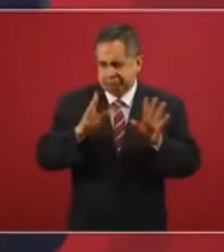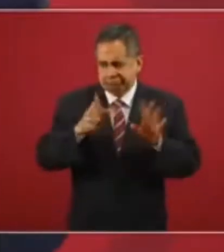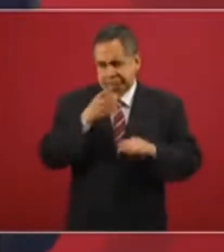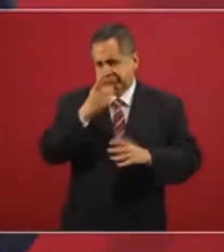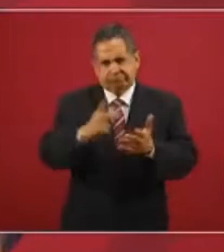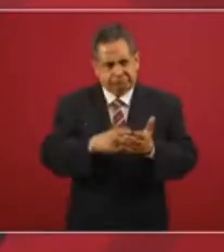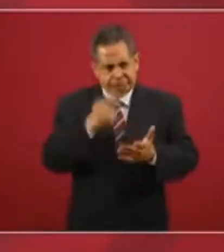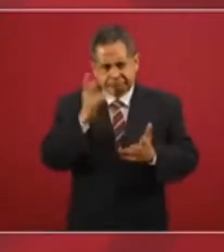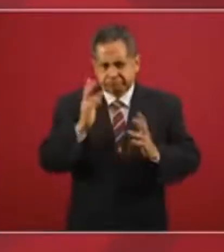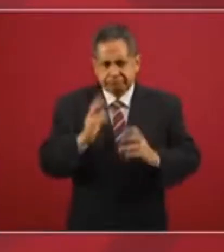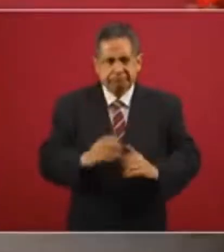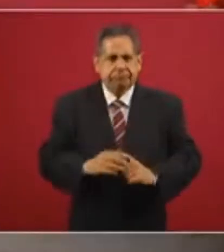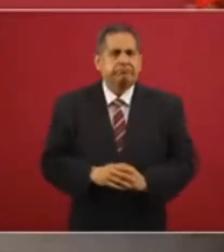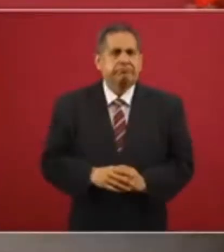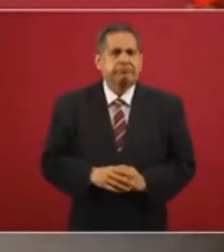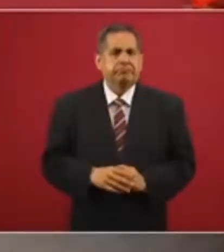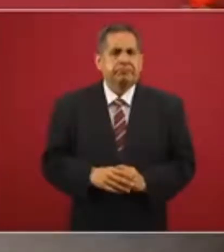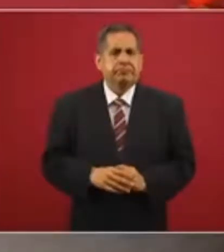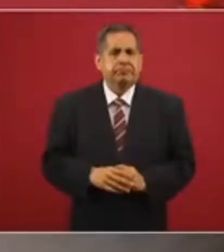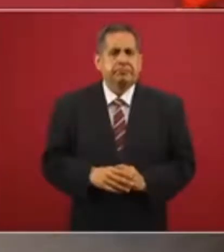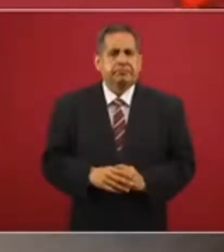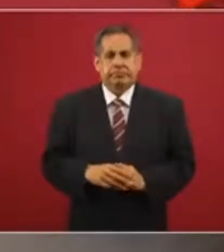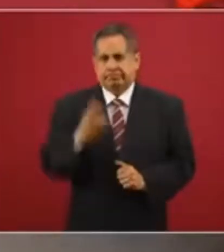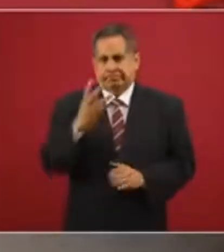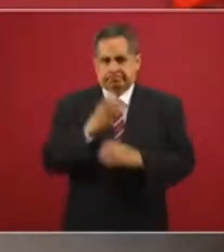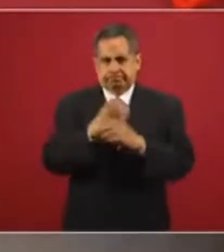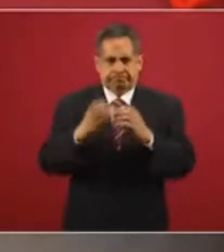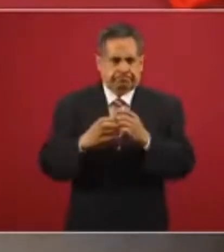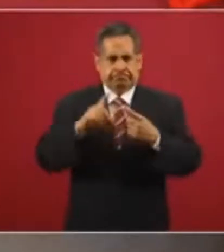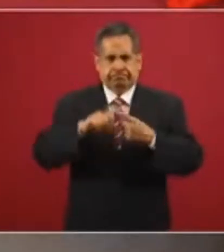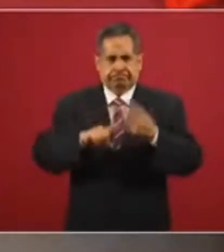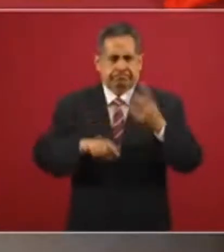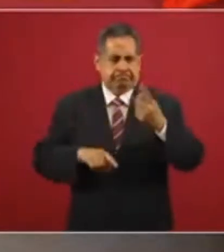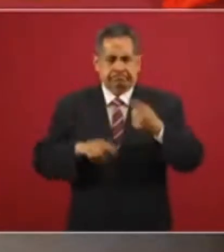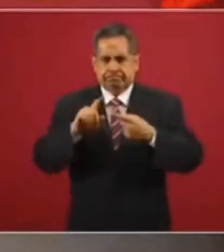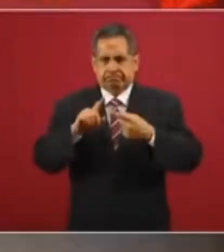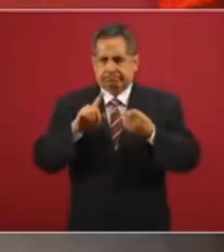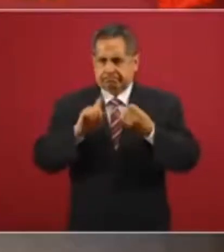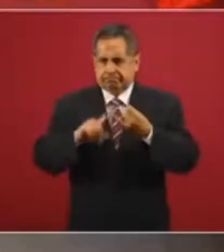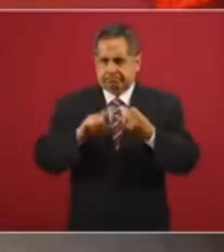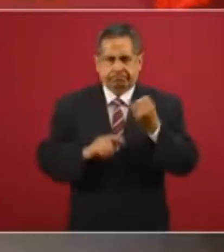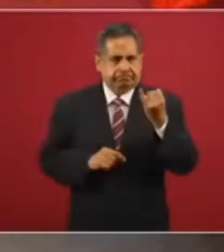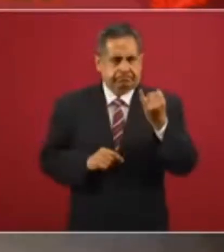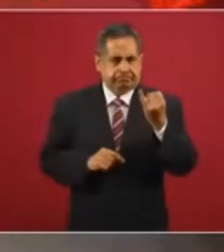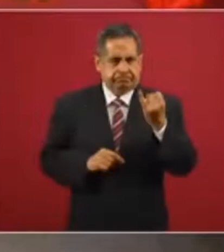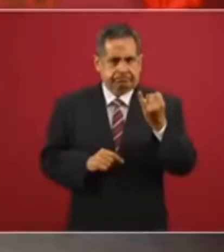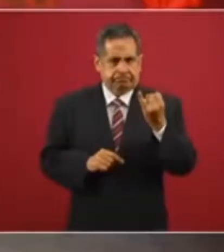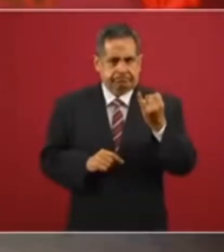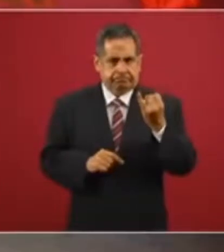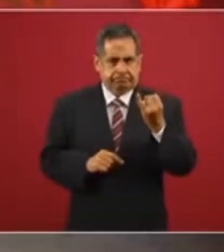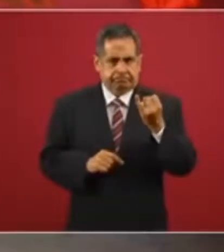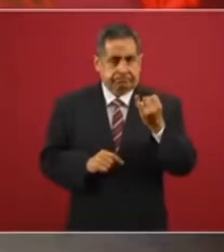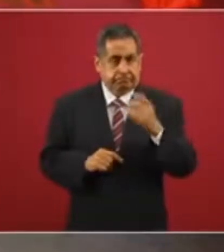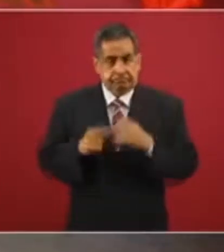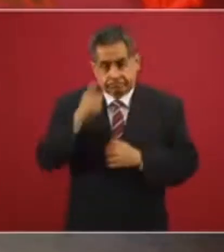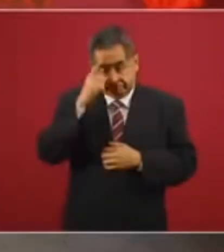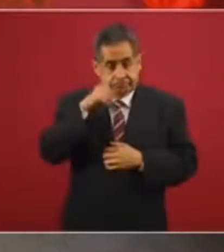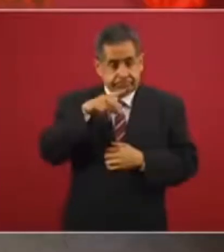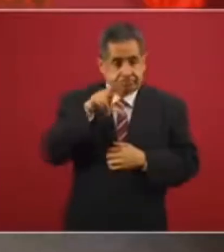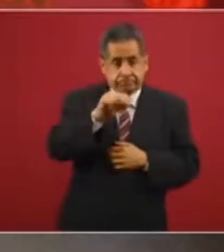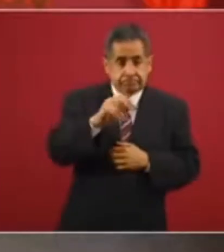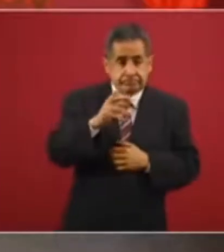it is not too much to say. tres cosas. Primero, Three things. First of all, precisamente para que no haya